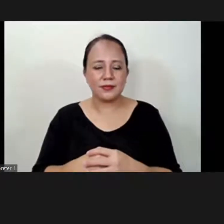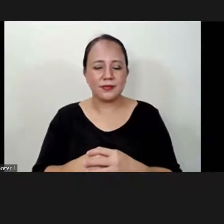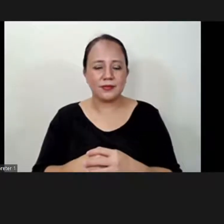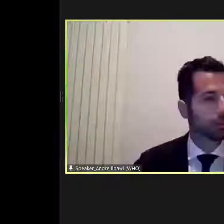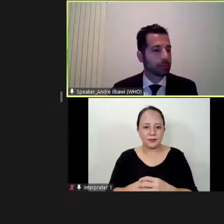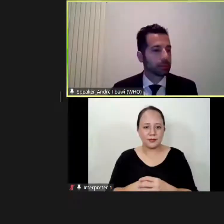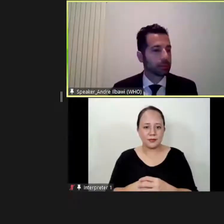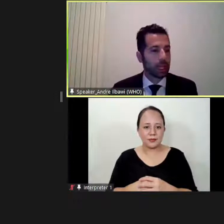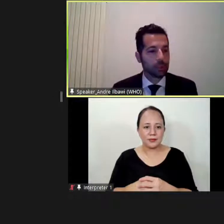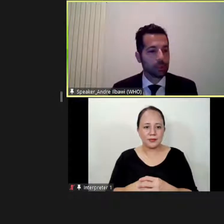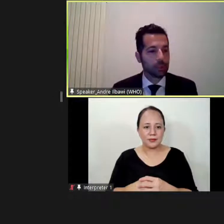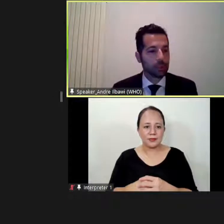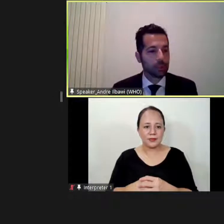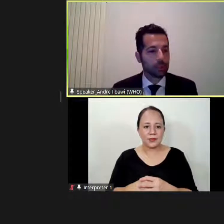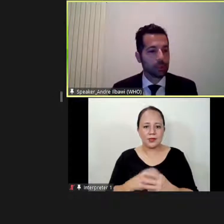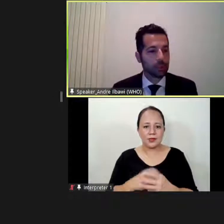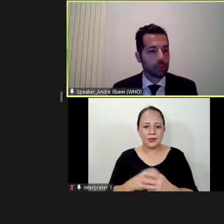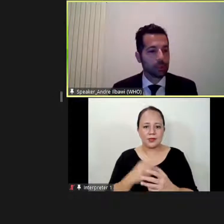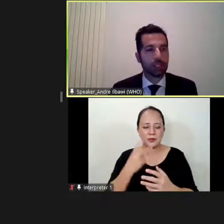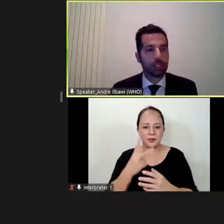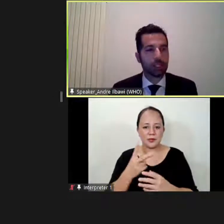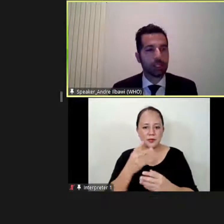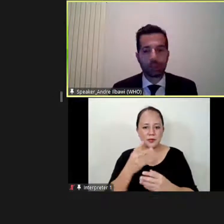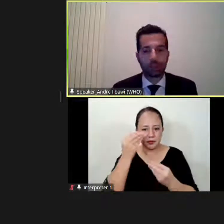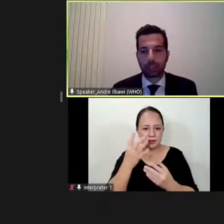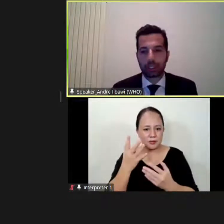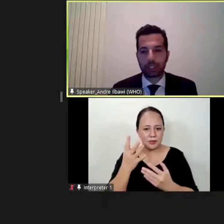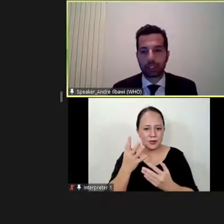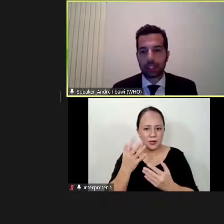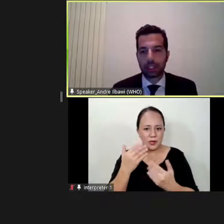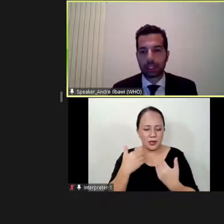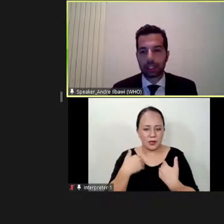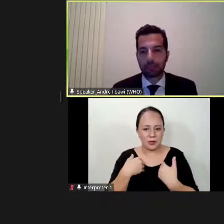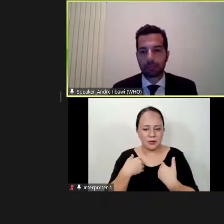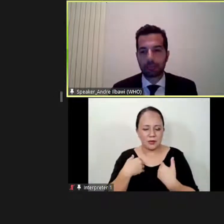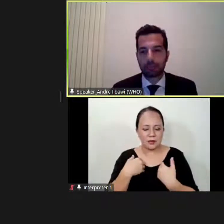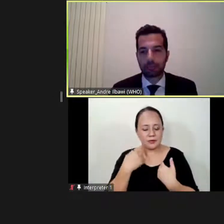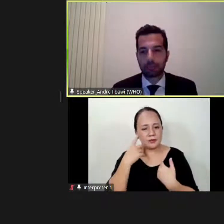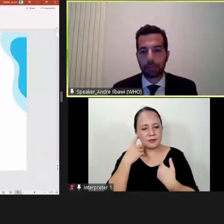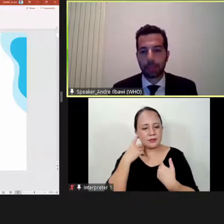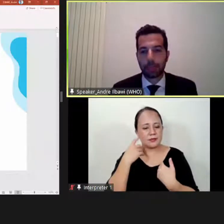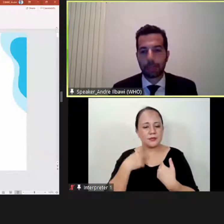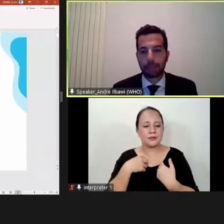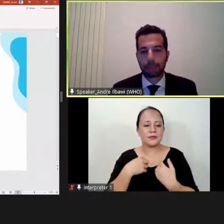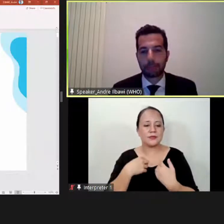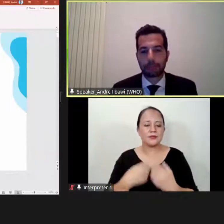I'll just pull the slides back up. Please let me know if there's been a delay in seeing them.